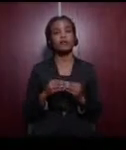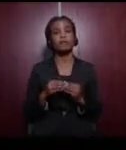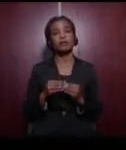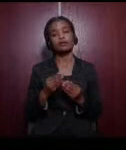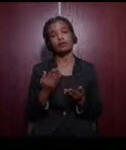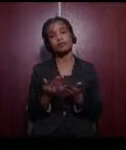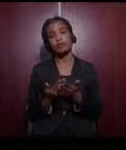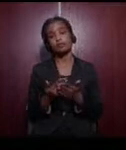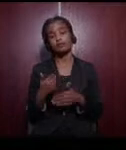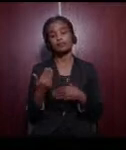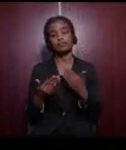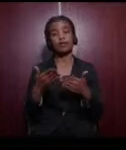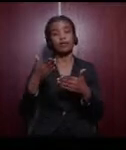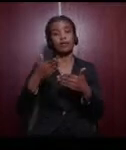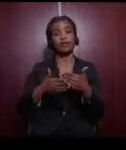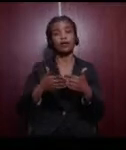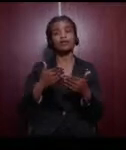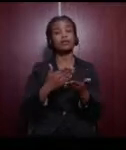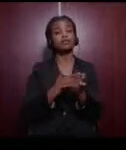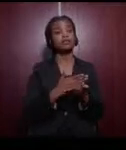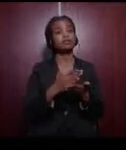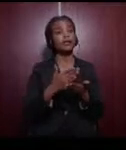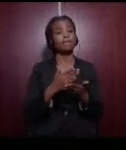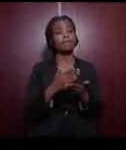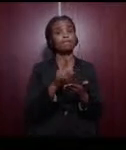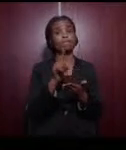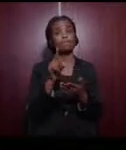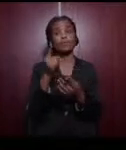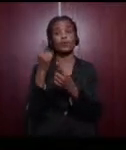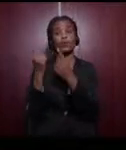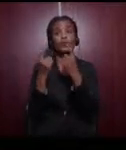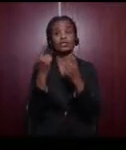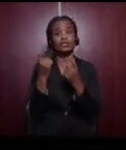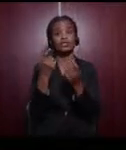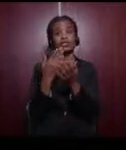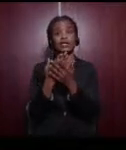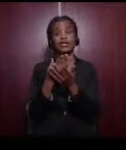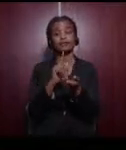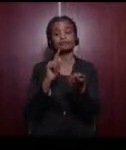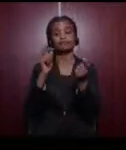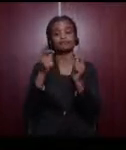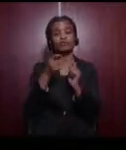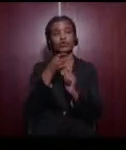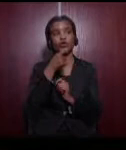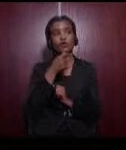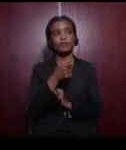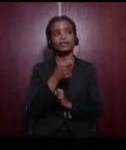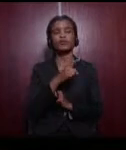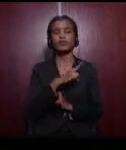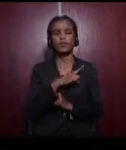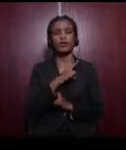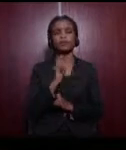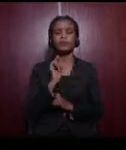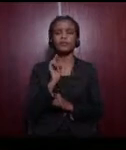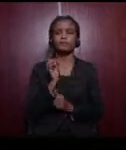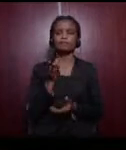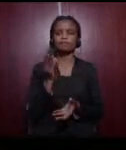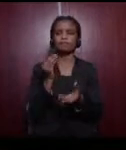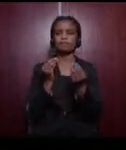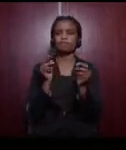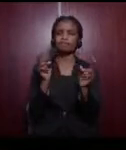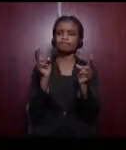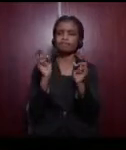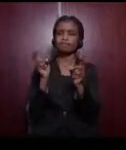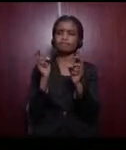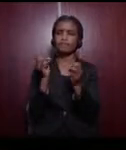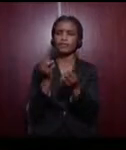convert some of the questions that were raised into comments, because I could pick up quite a number of them that we can